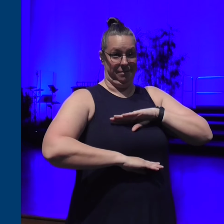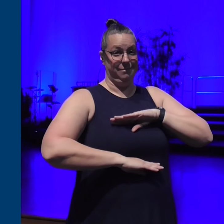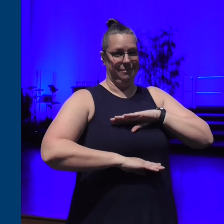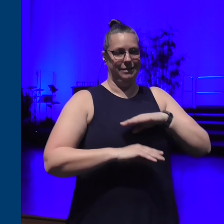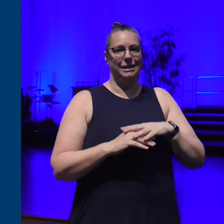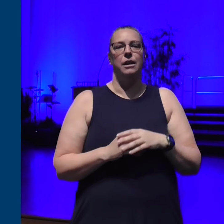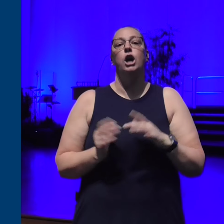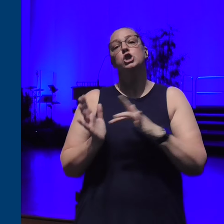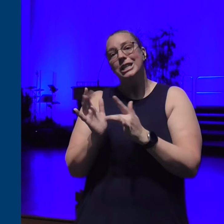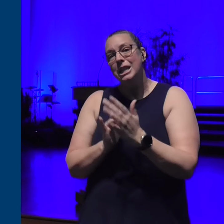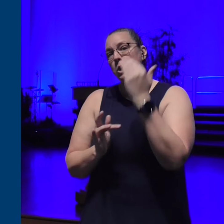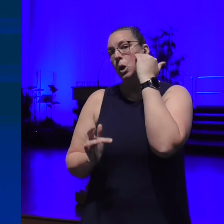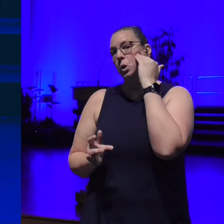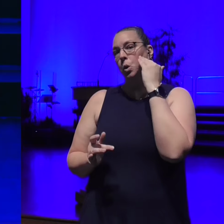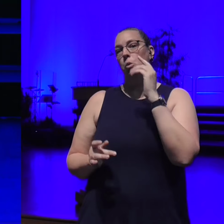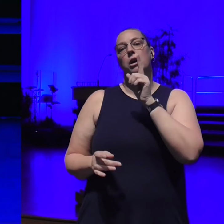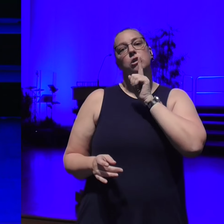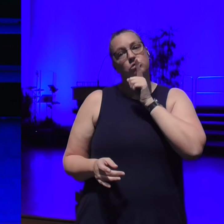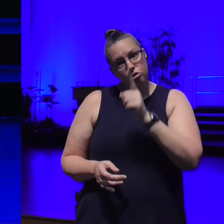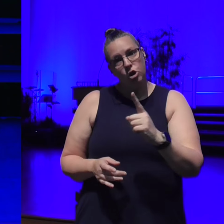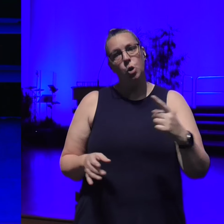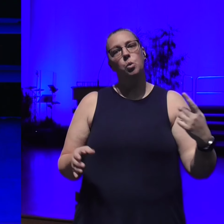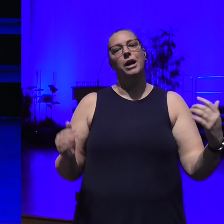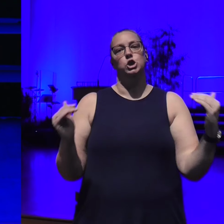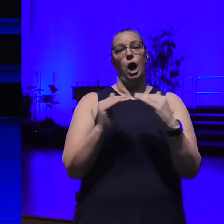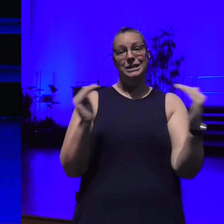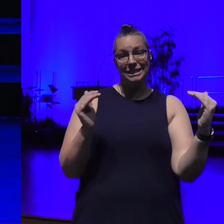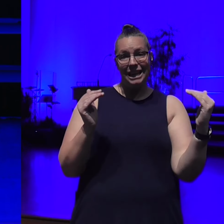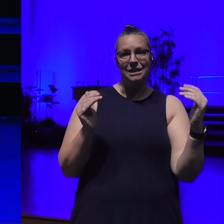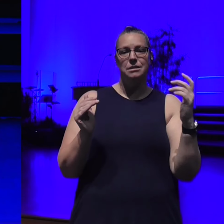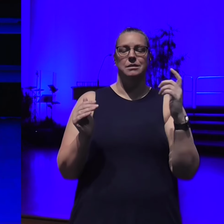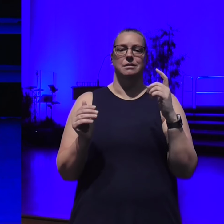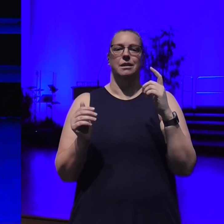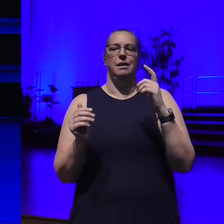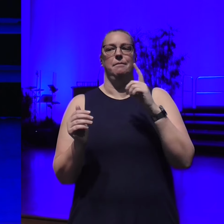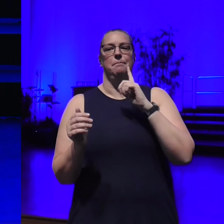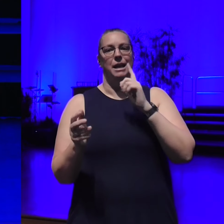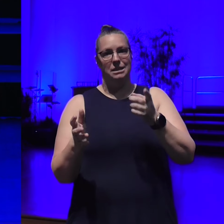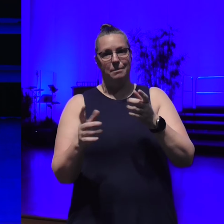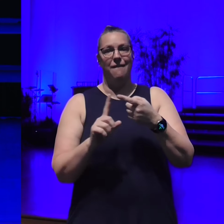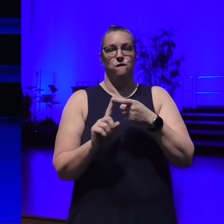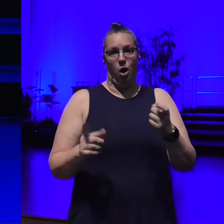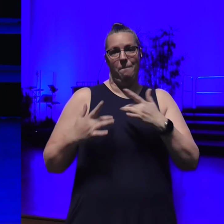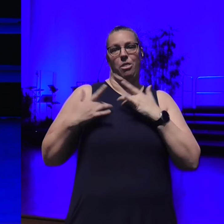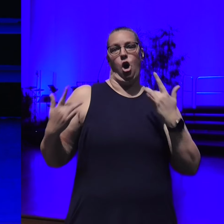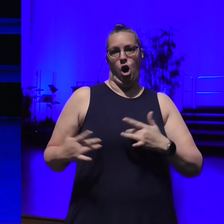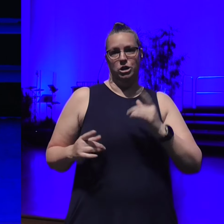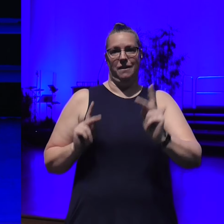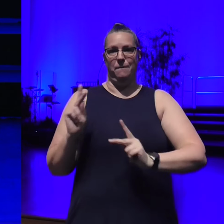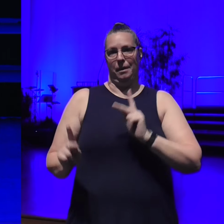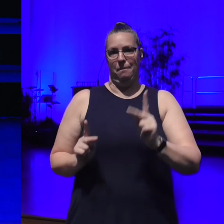true justice and goodness must come flowing from the minds and hearts of the people themselves.